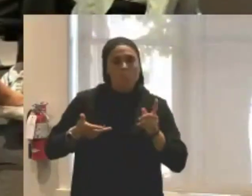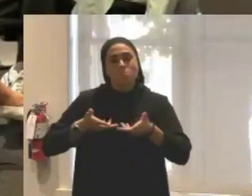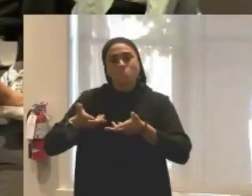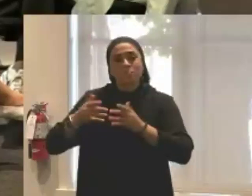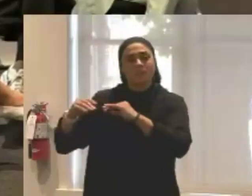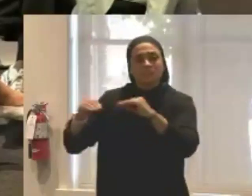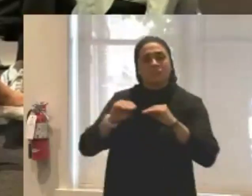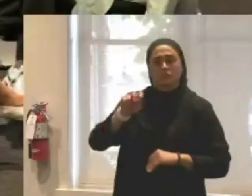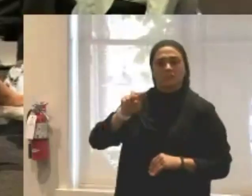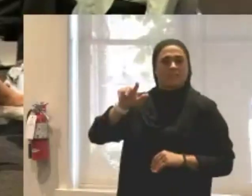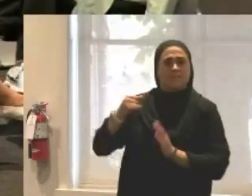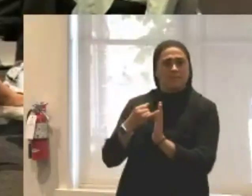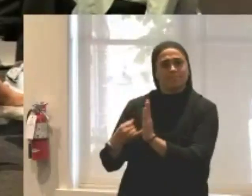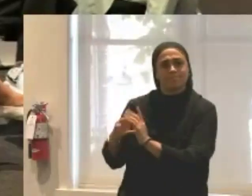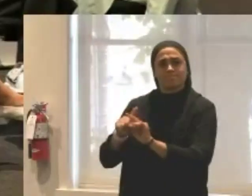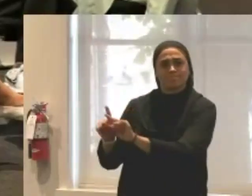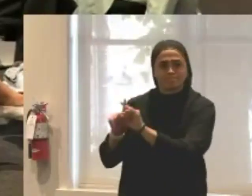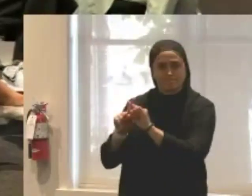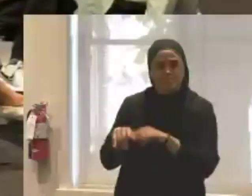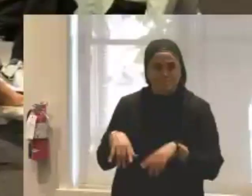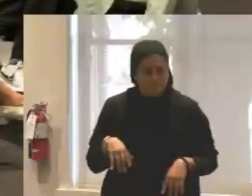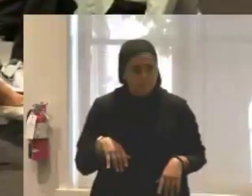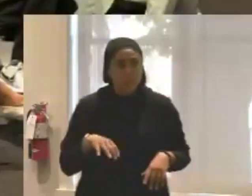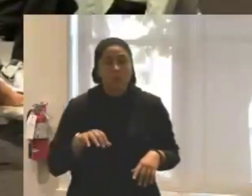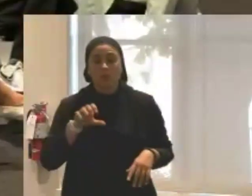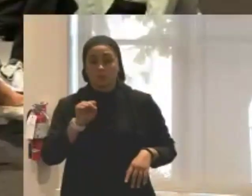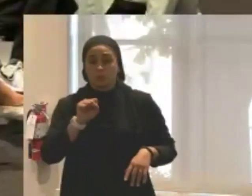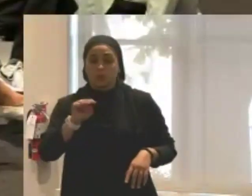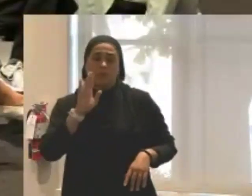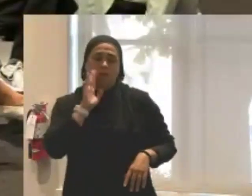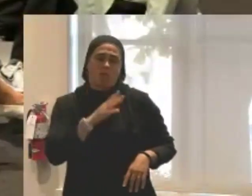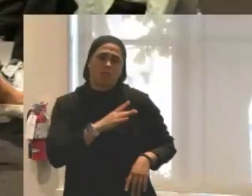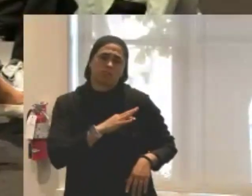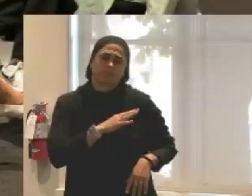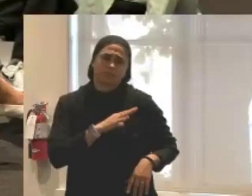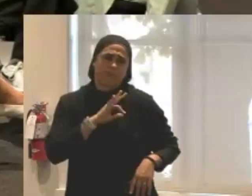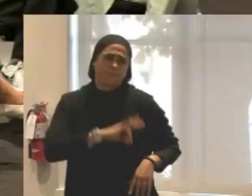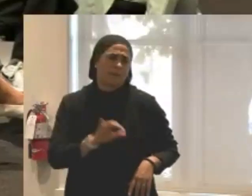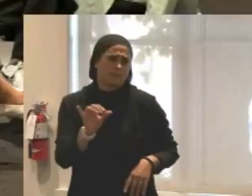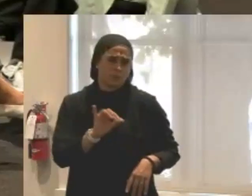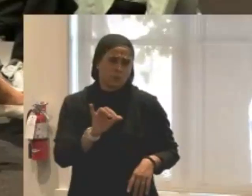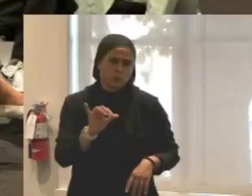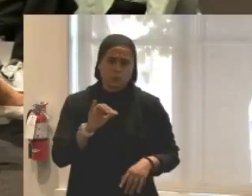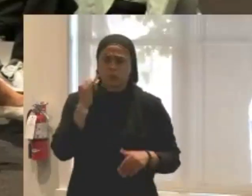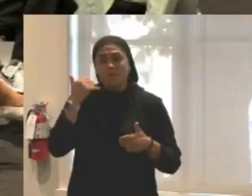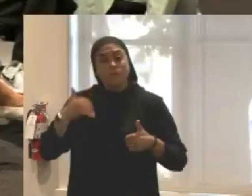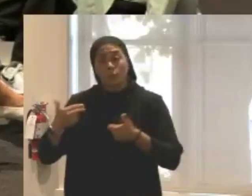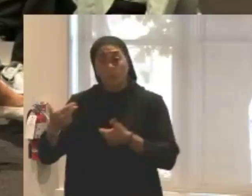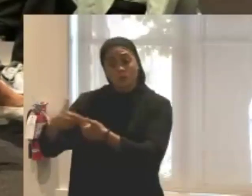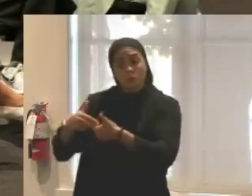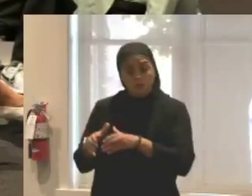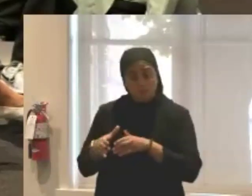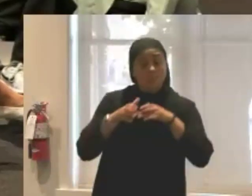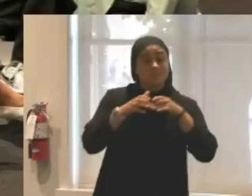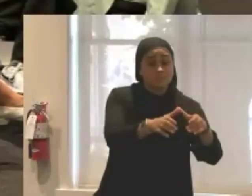youth like them. Social media has been super helpful as well. When our youth come and join us for field trips, we give